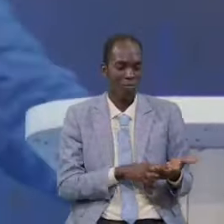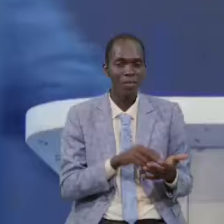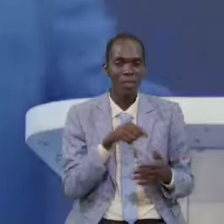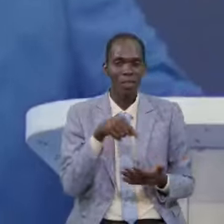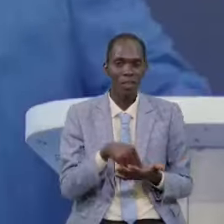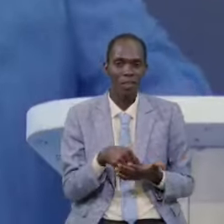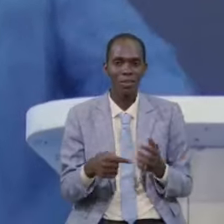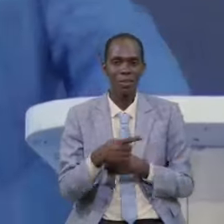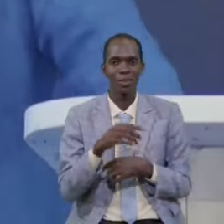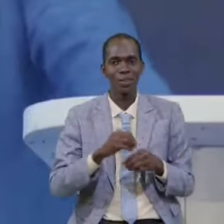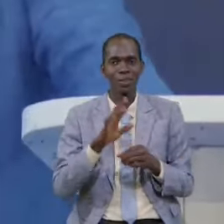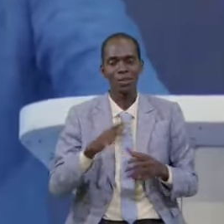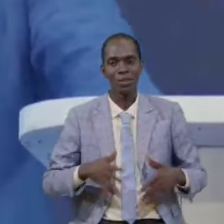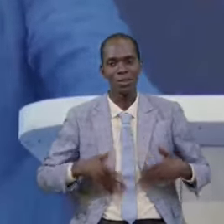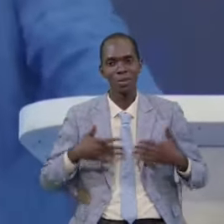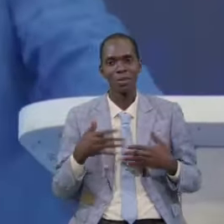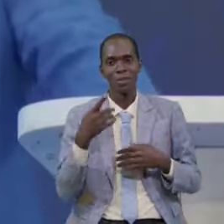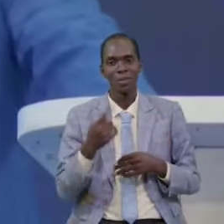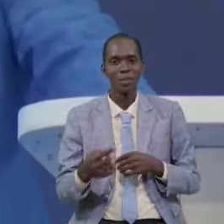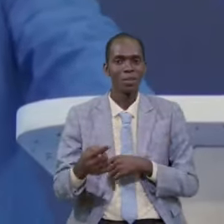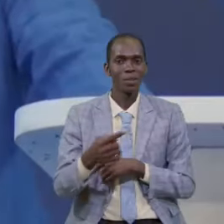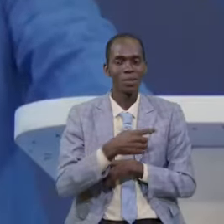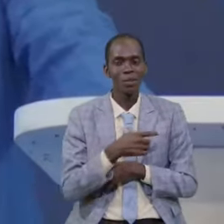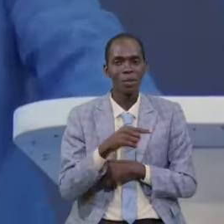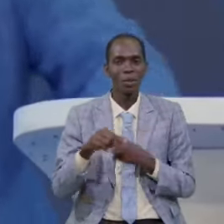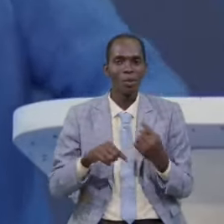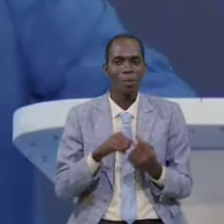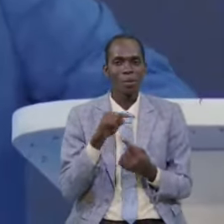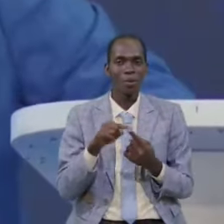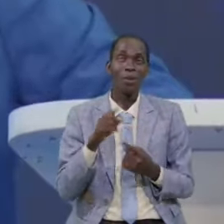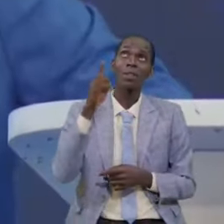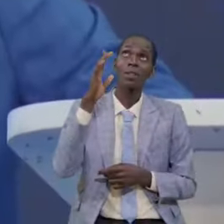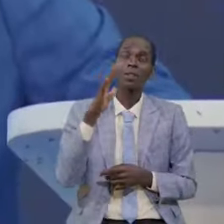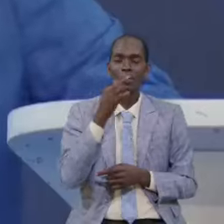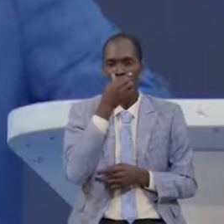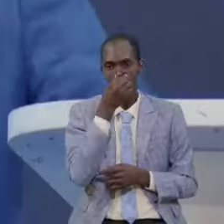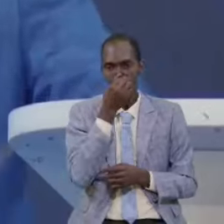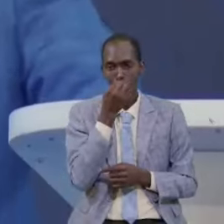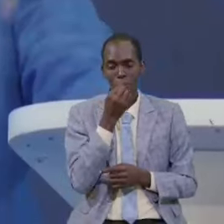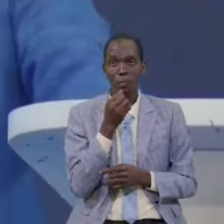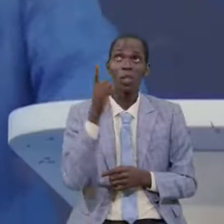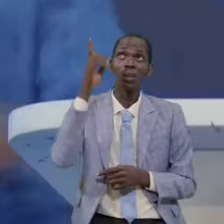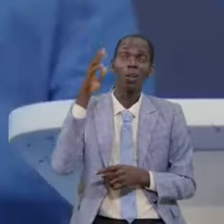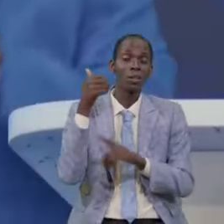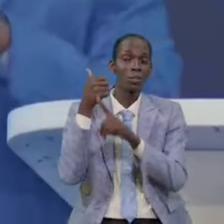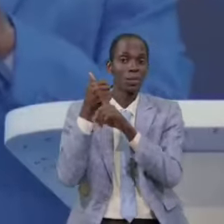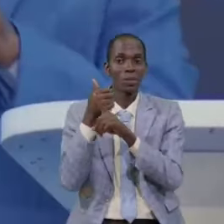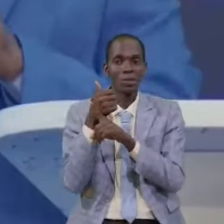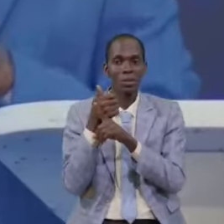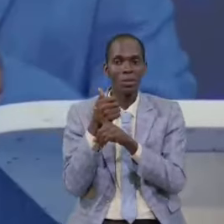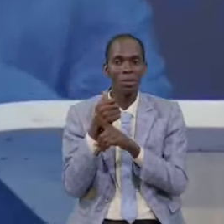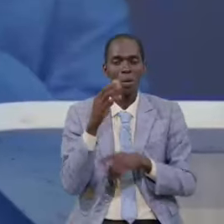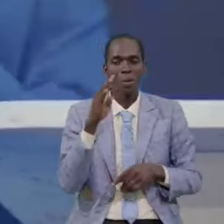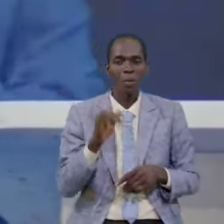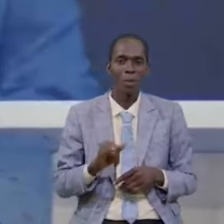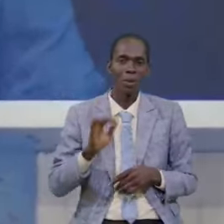The day when God himself, by his hand, writes a